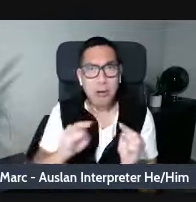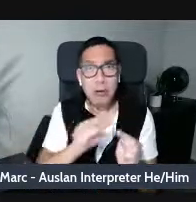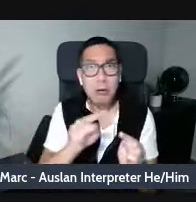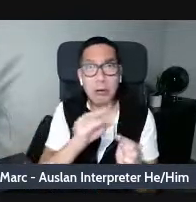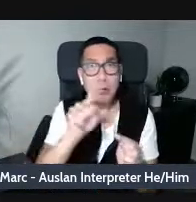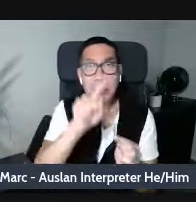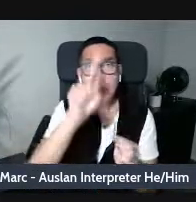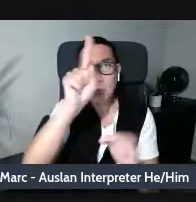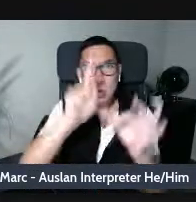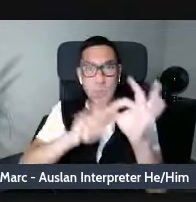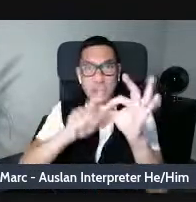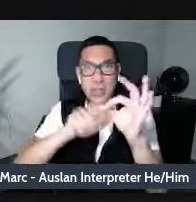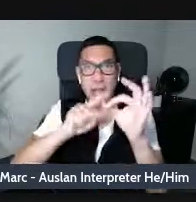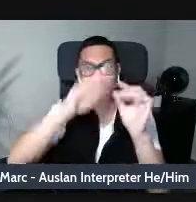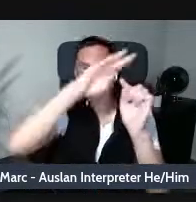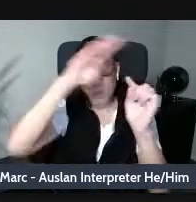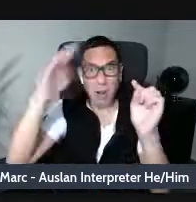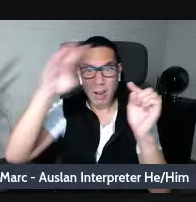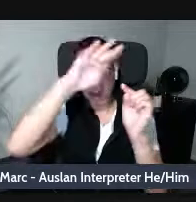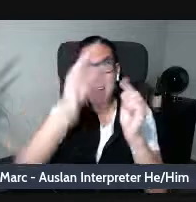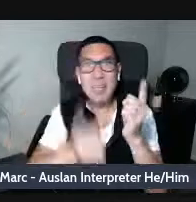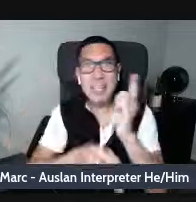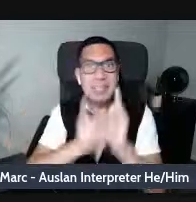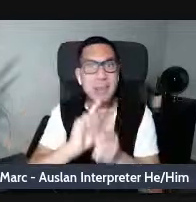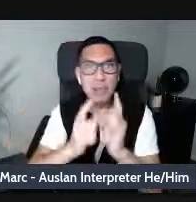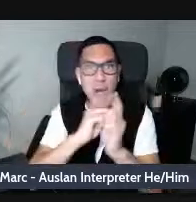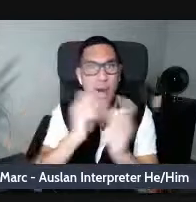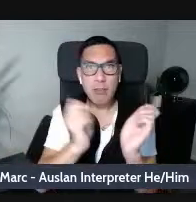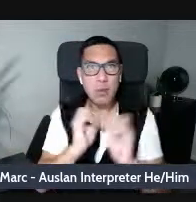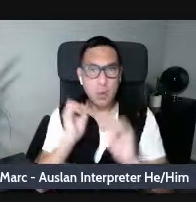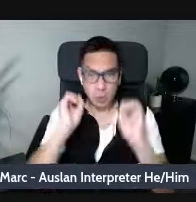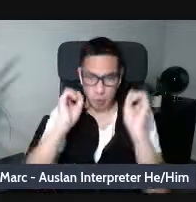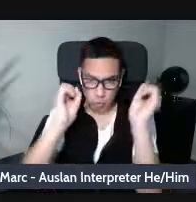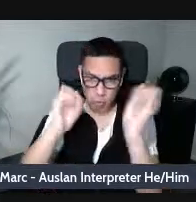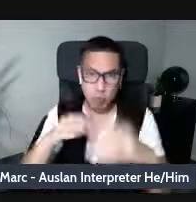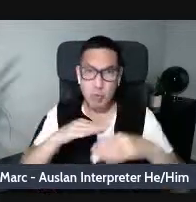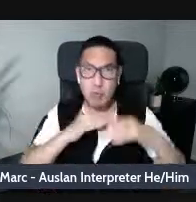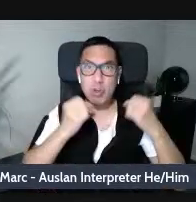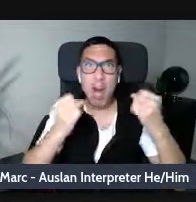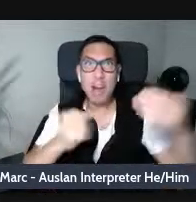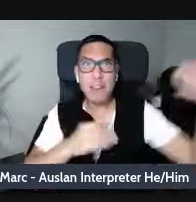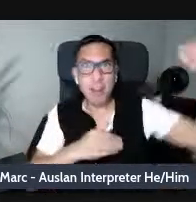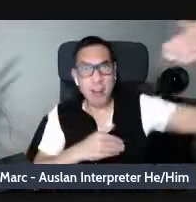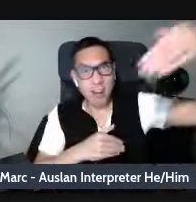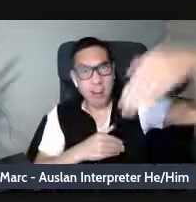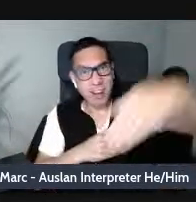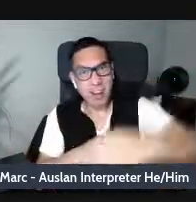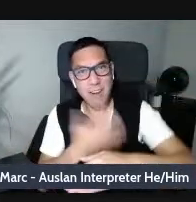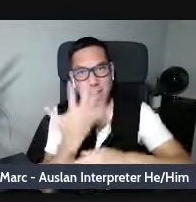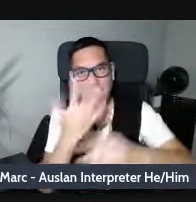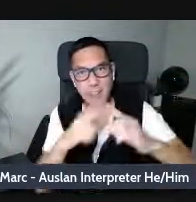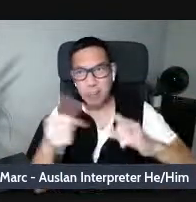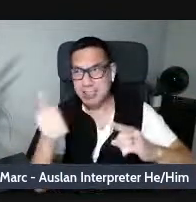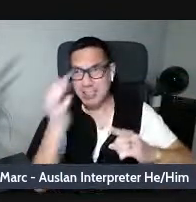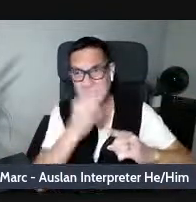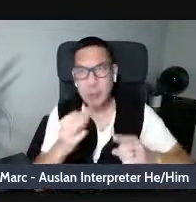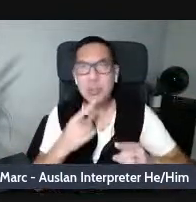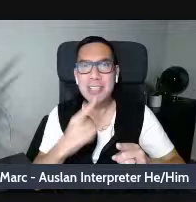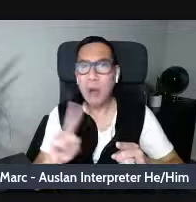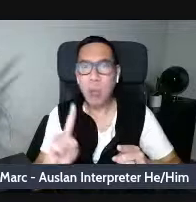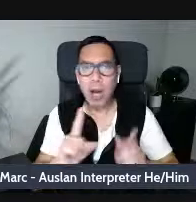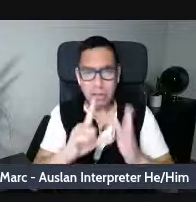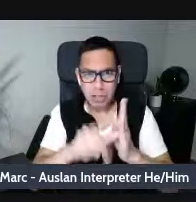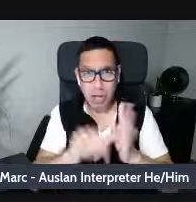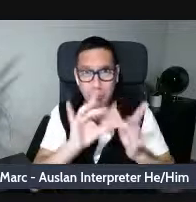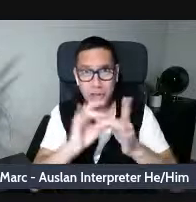border. And sometimes they have to be transported for 5 to 6 hours. And in that time, as you said, time is brain. So they could be, the patients